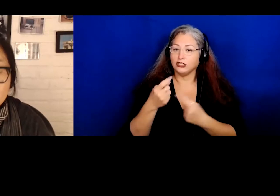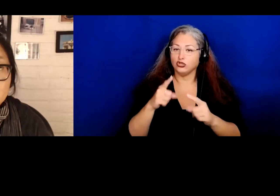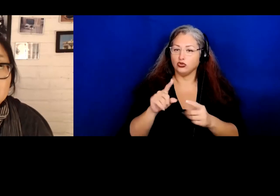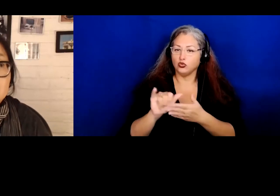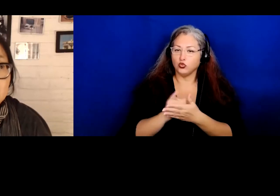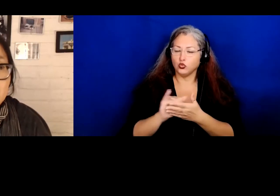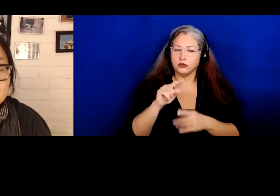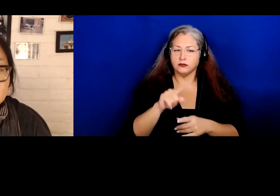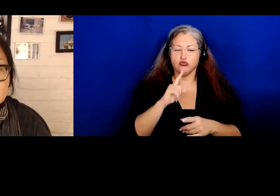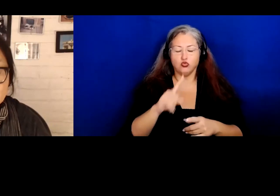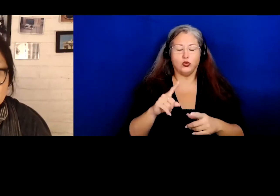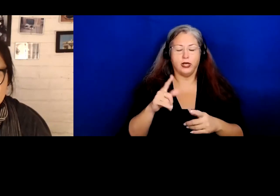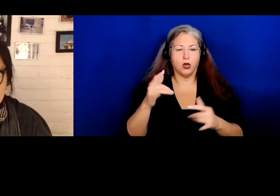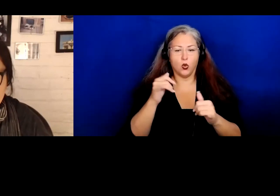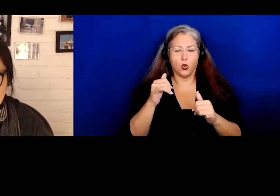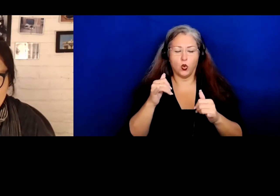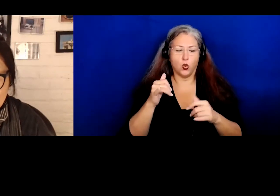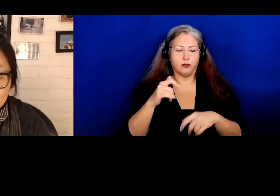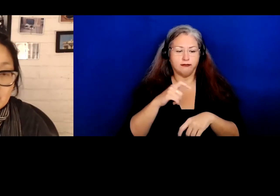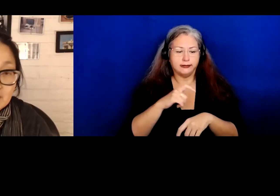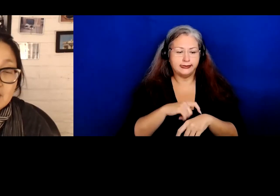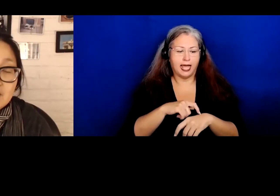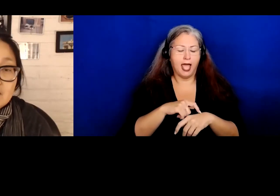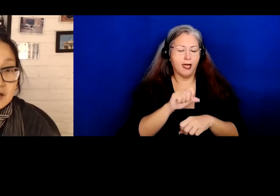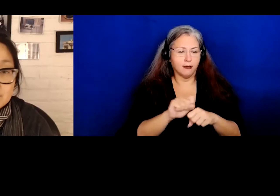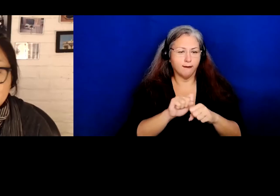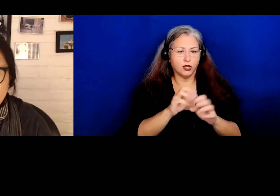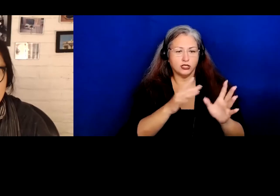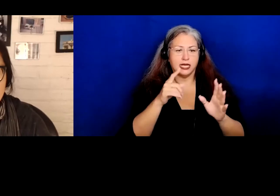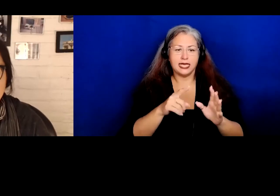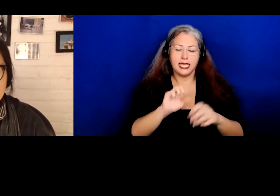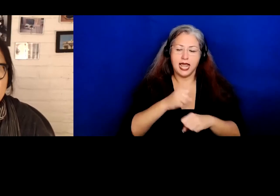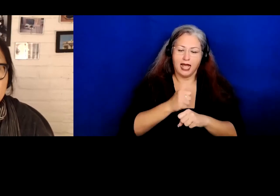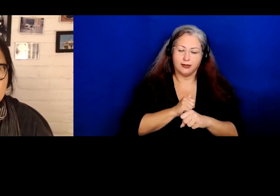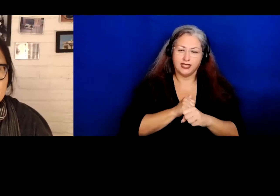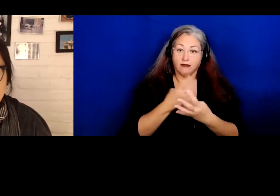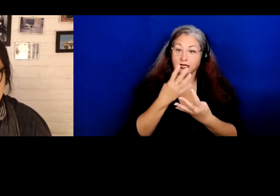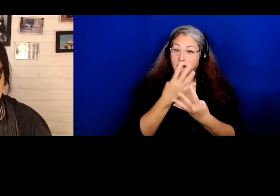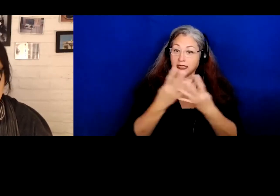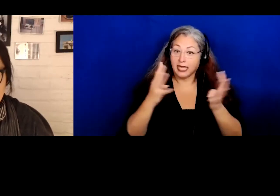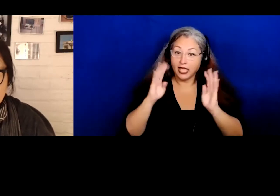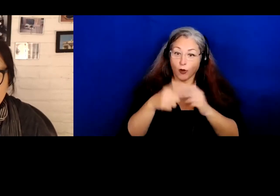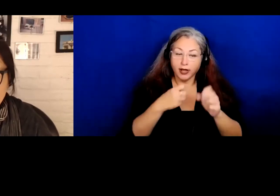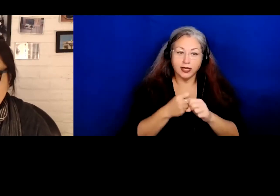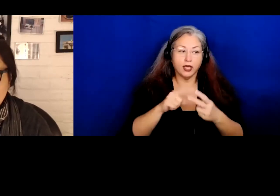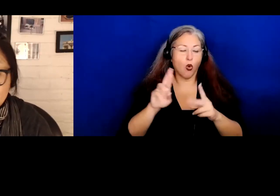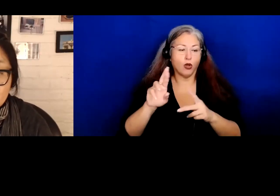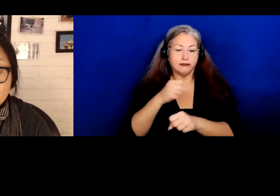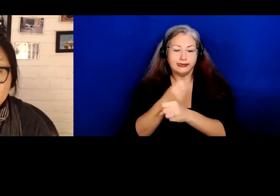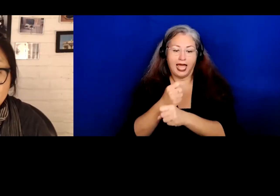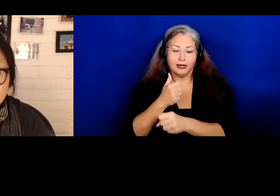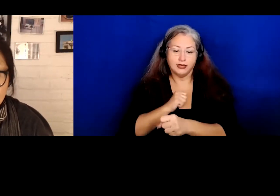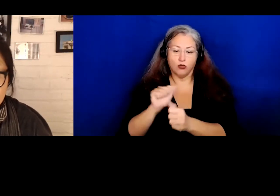these monumental durational pieces that he made, where he locked himself in a cage for a year, tied himself to